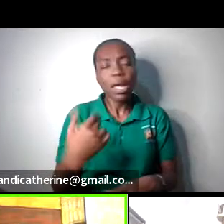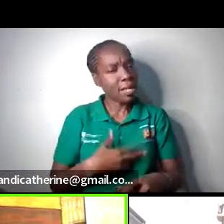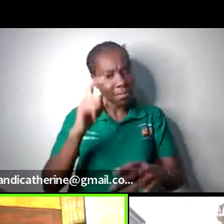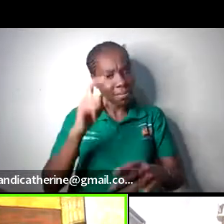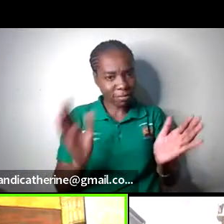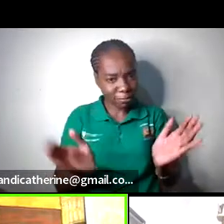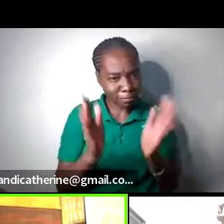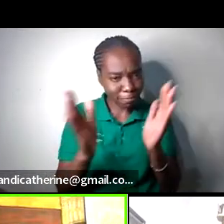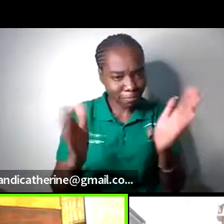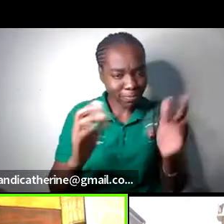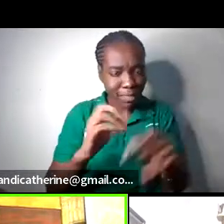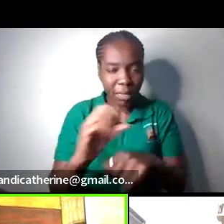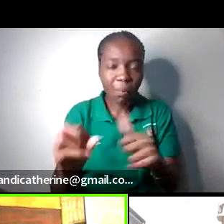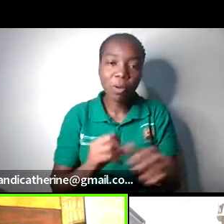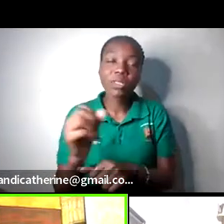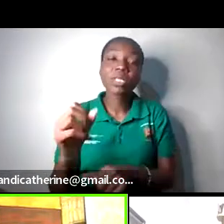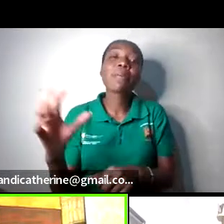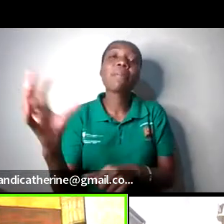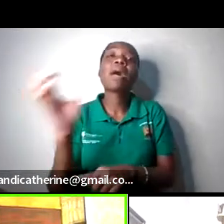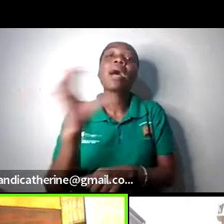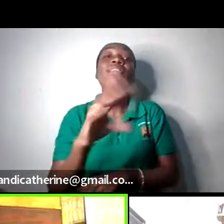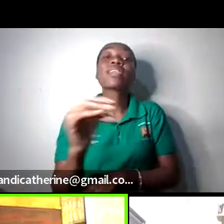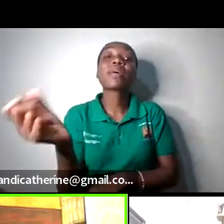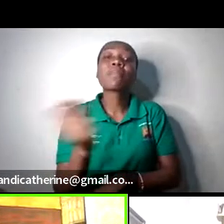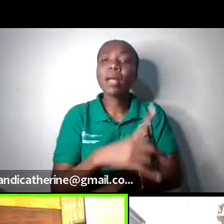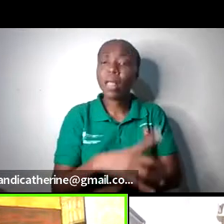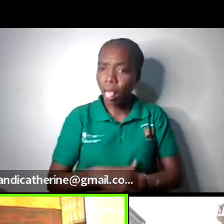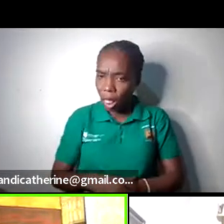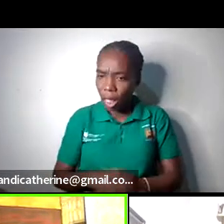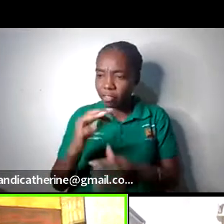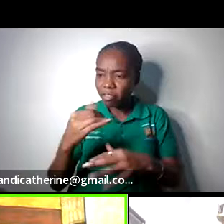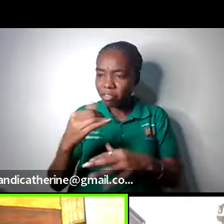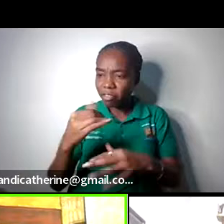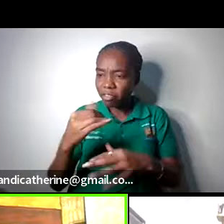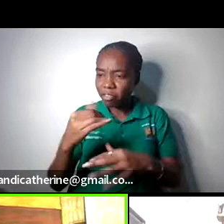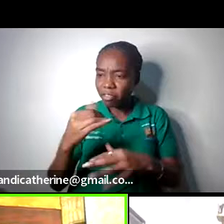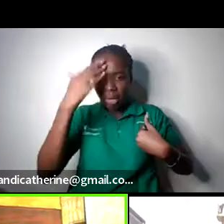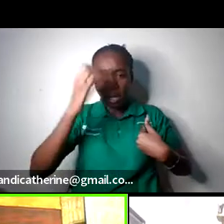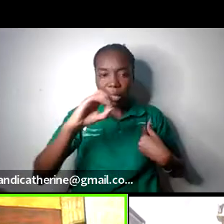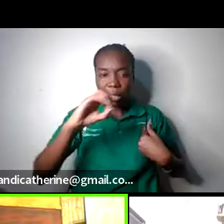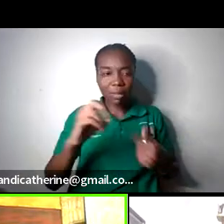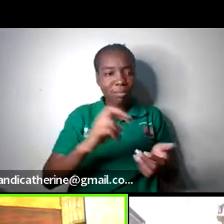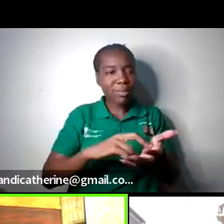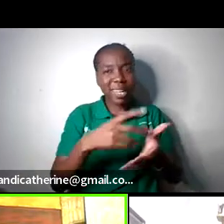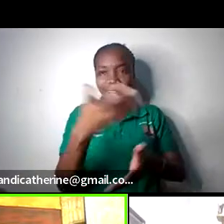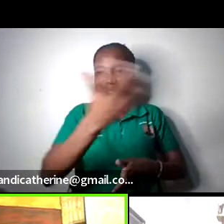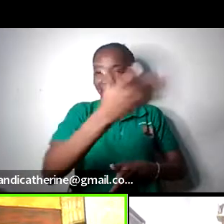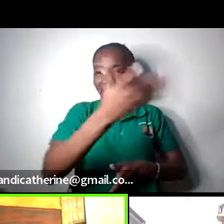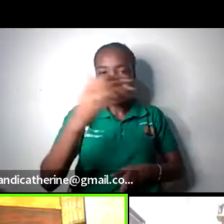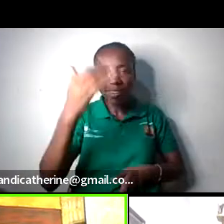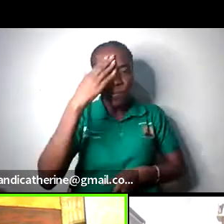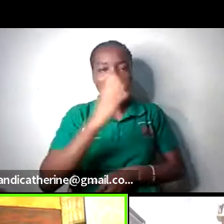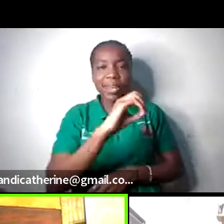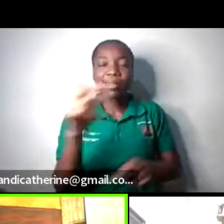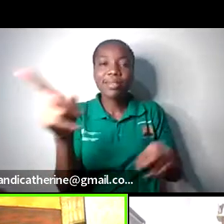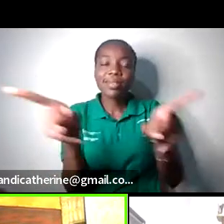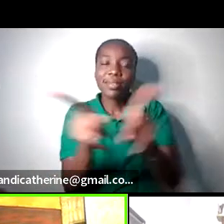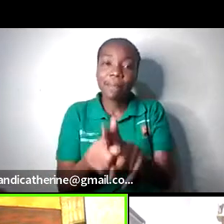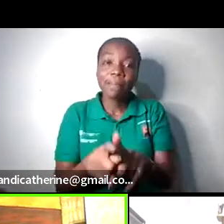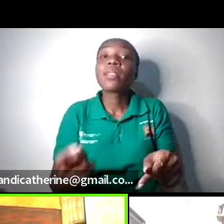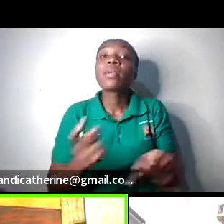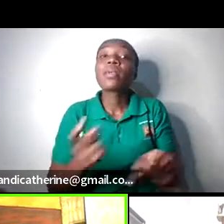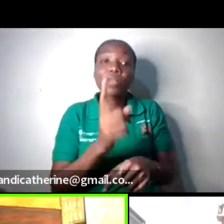don't know about Africa Month myself, how many others don't know? So as Profiles International, we've been running a series of